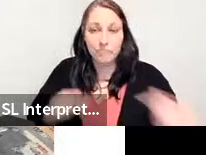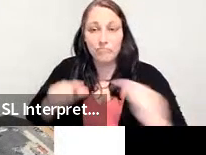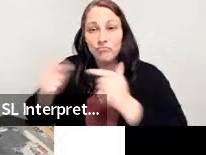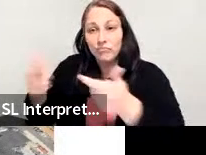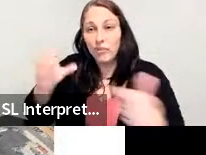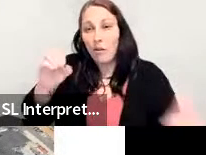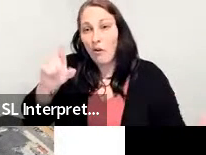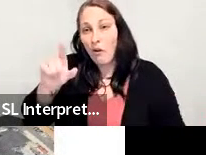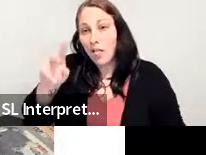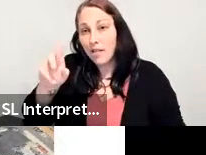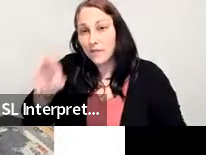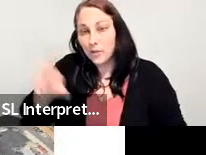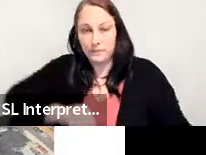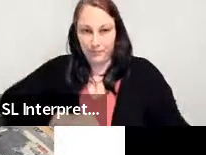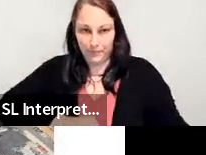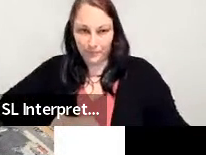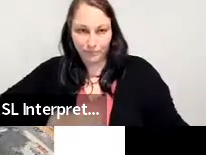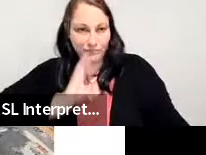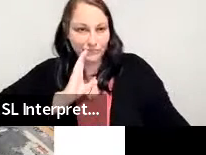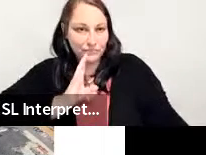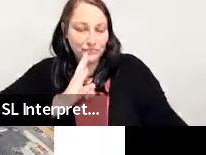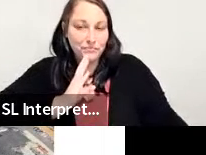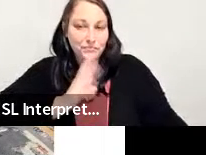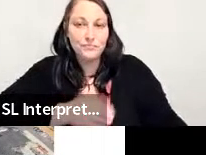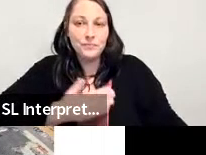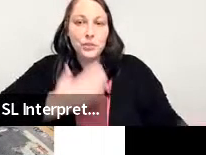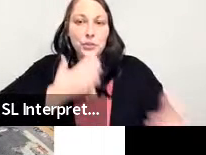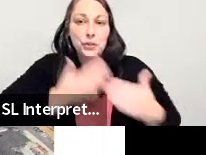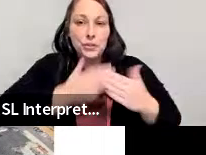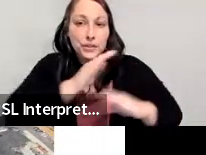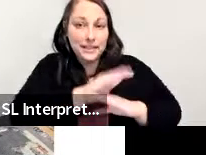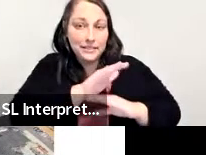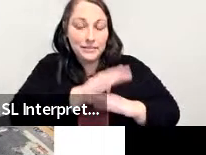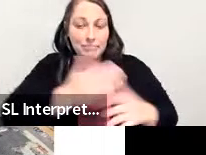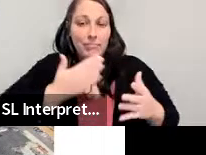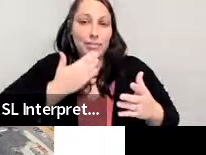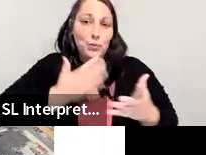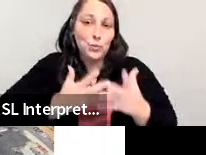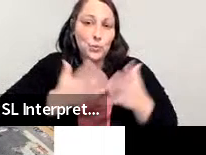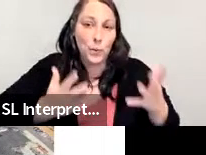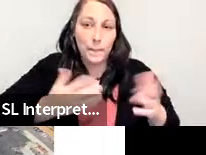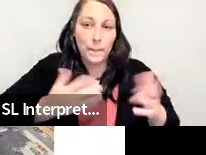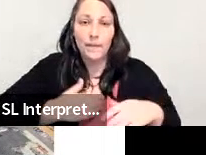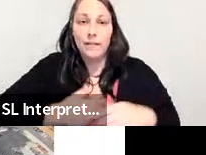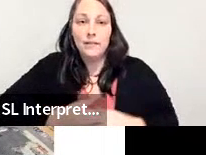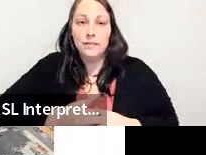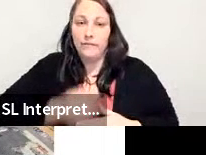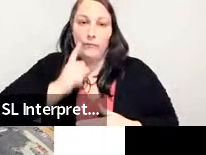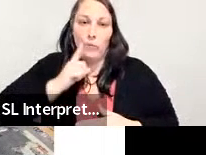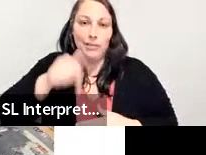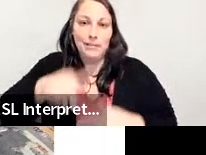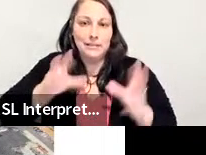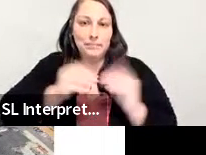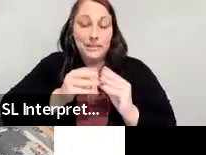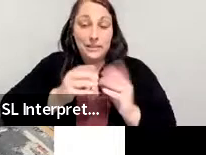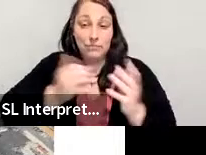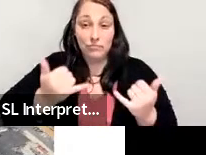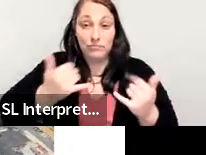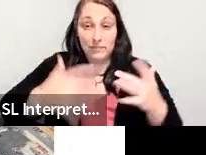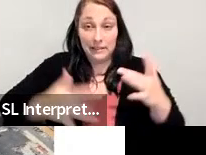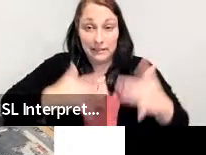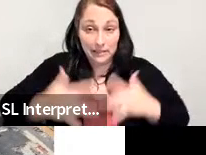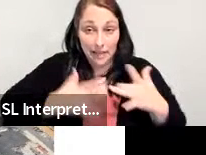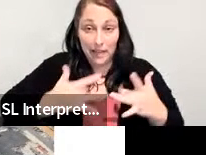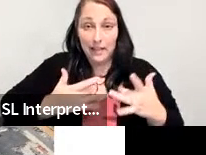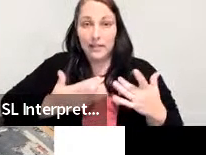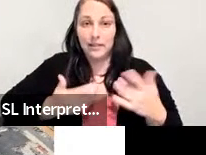evening, everyone. Thanks so much for having us as part of this presentation of this meeting. We're excited to present our design for